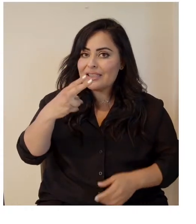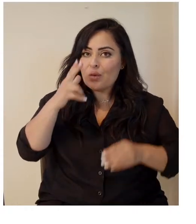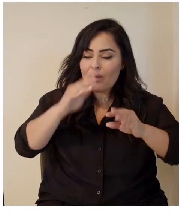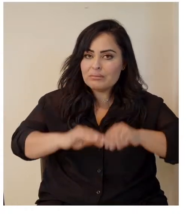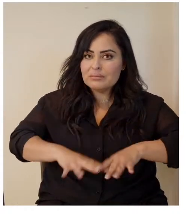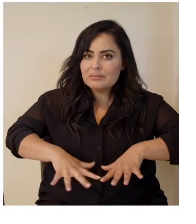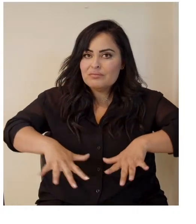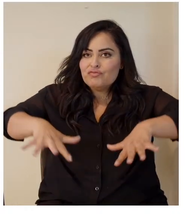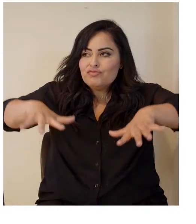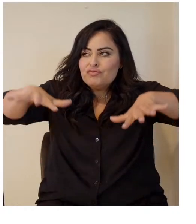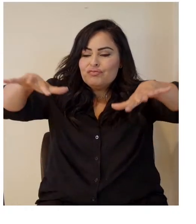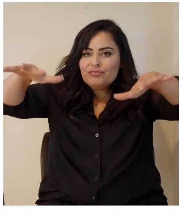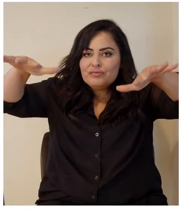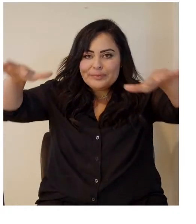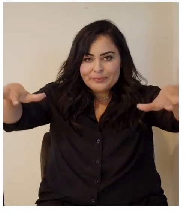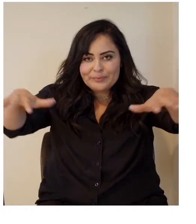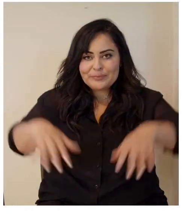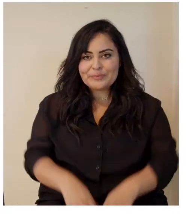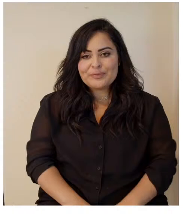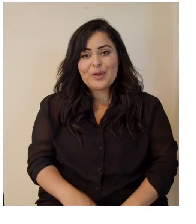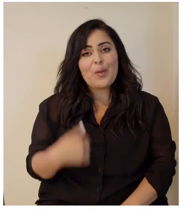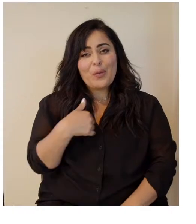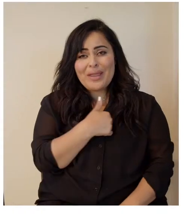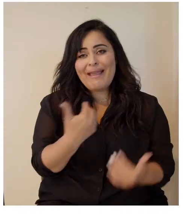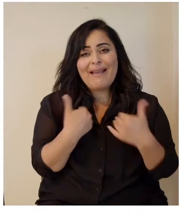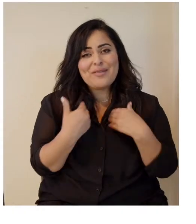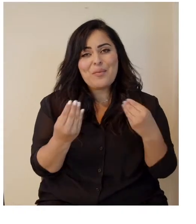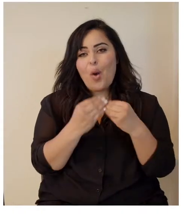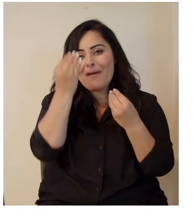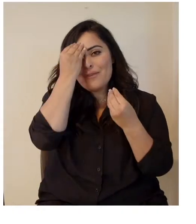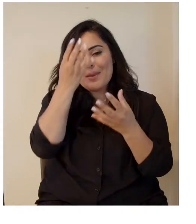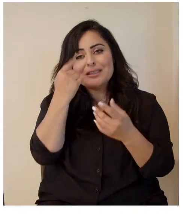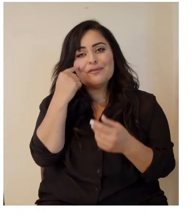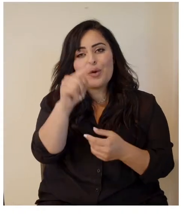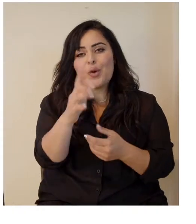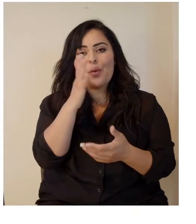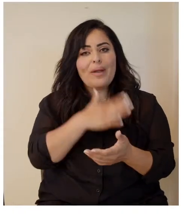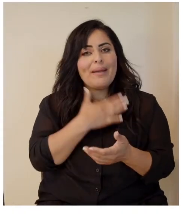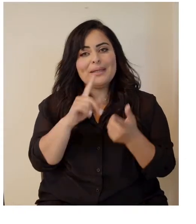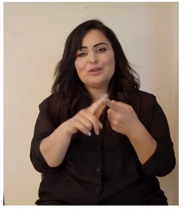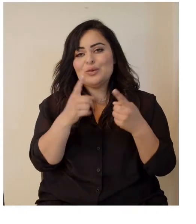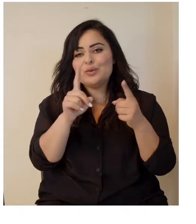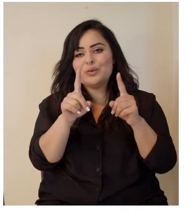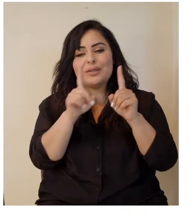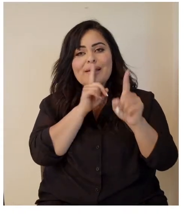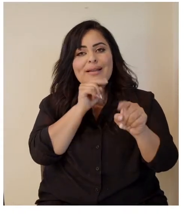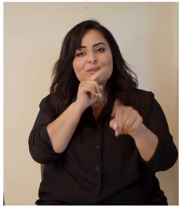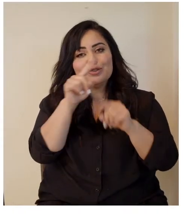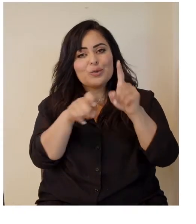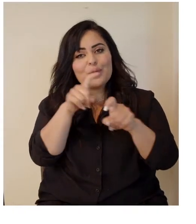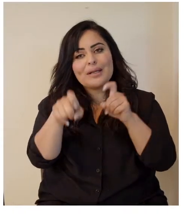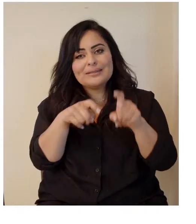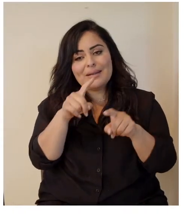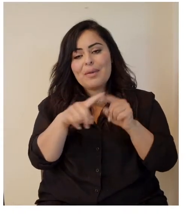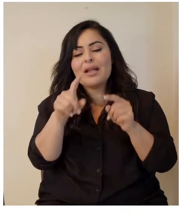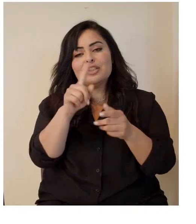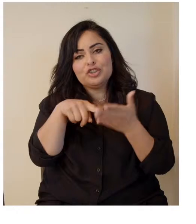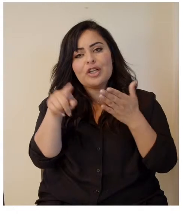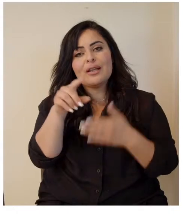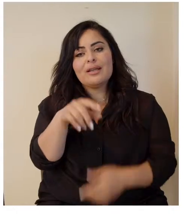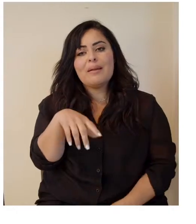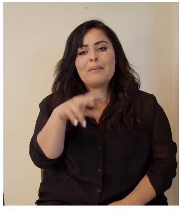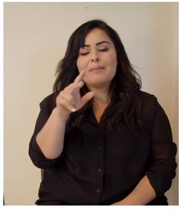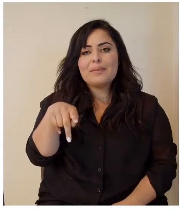exists after the fire. We have a lot more information for you. Happy to answer questions, but you can find more information at our website